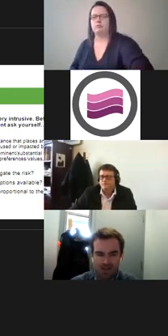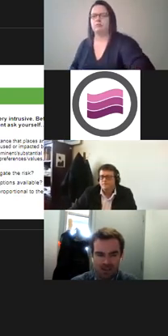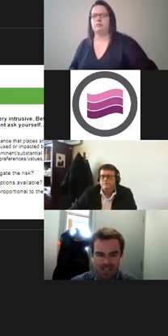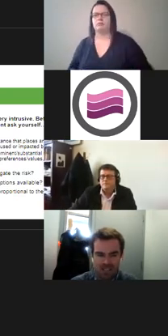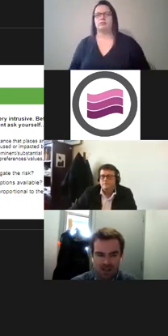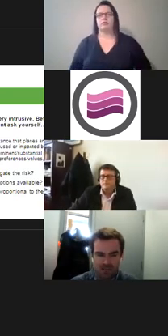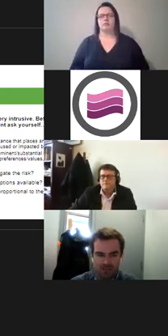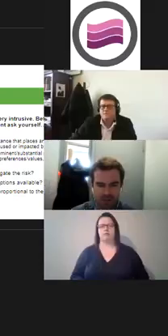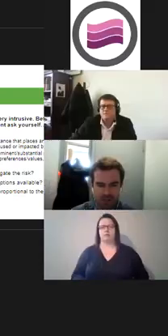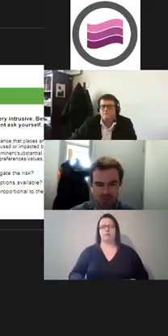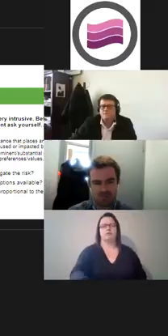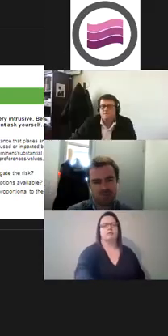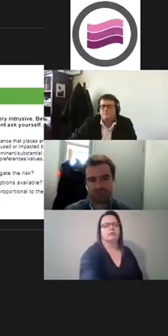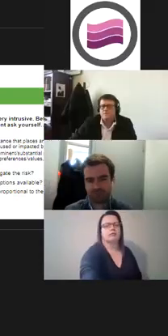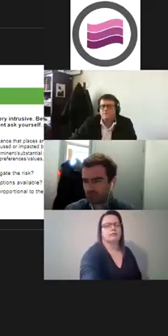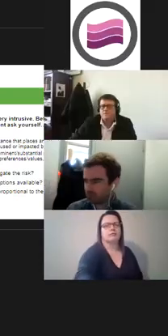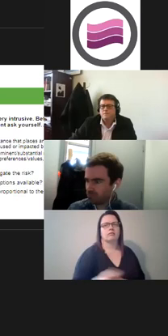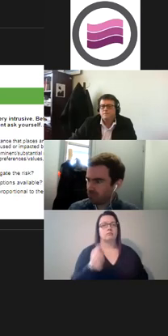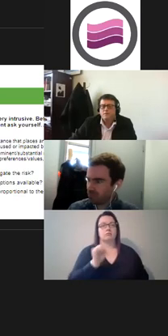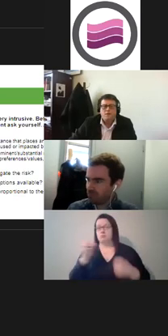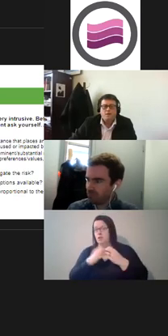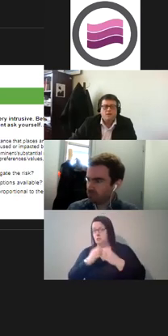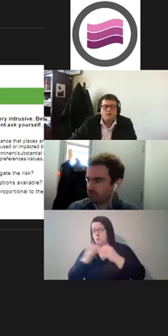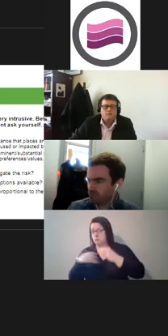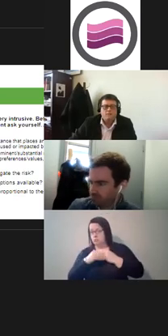Any other thoughts there, Henry?